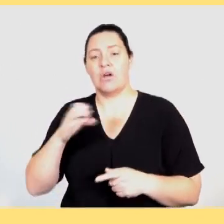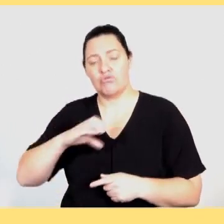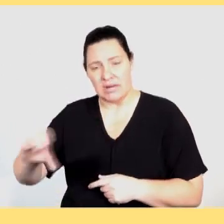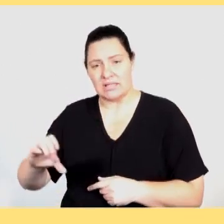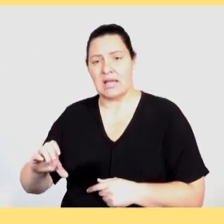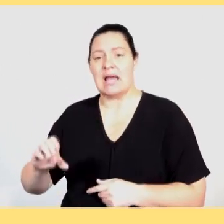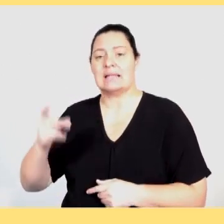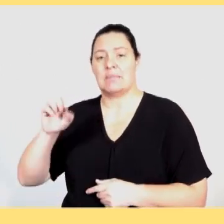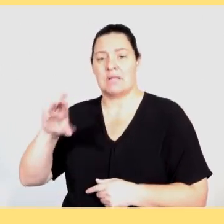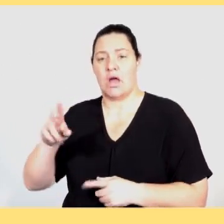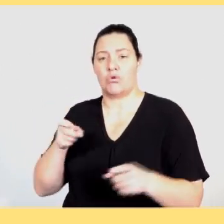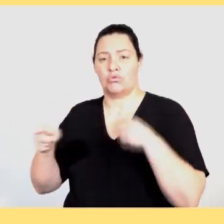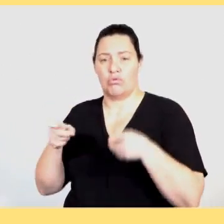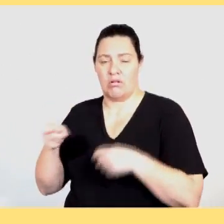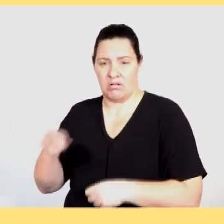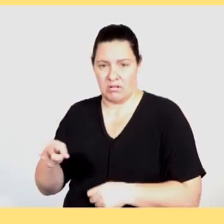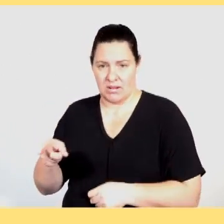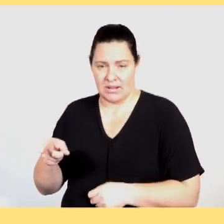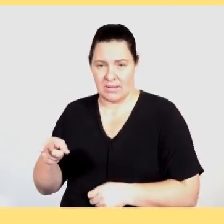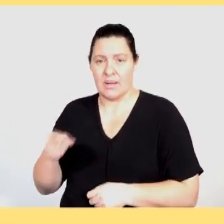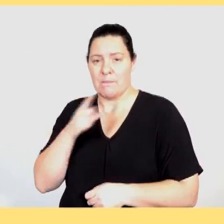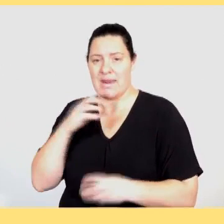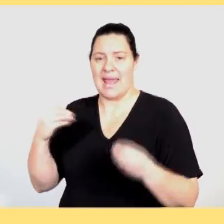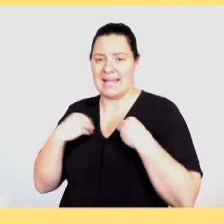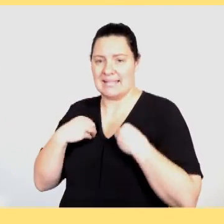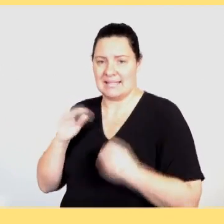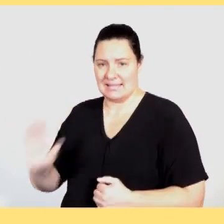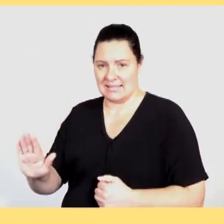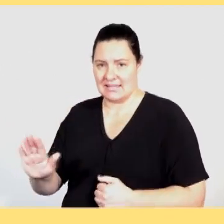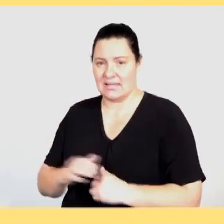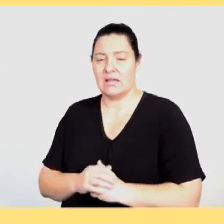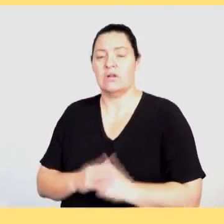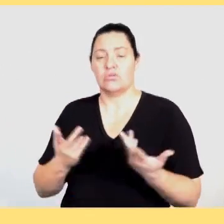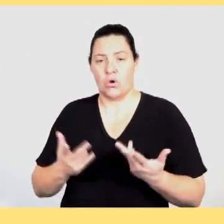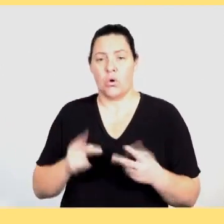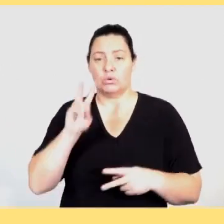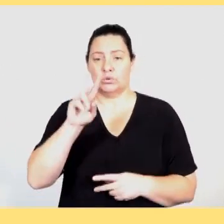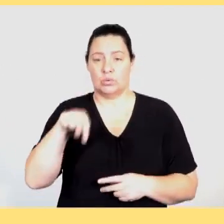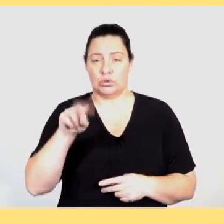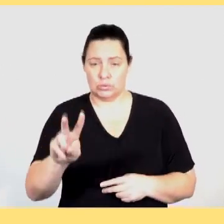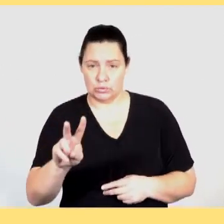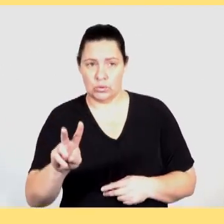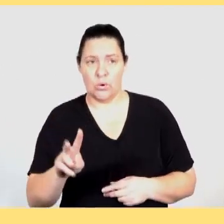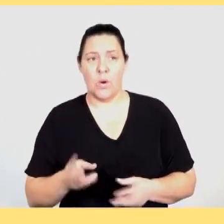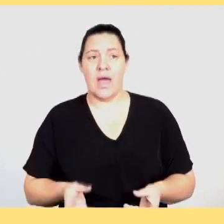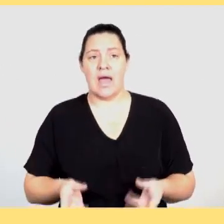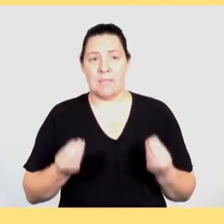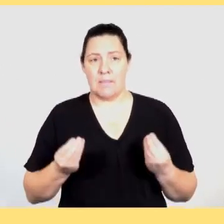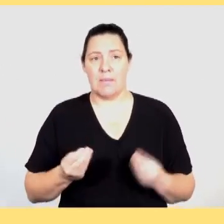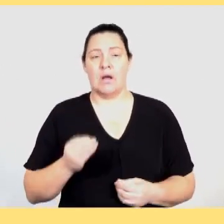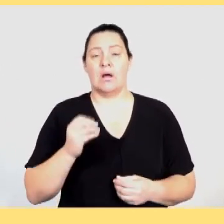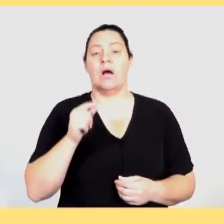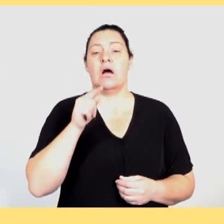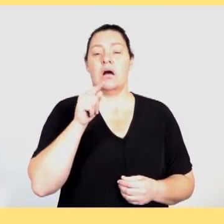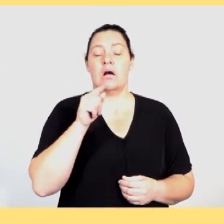control. Remember, debtors control is your asset. So on the 2.2, we will have